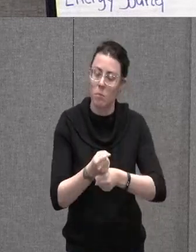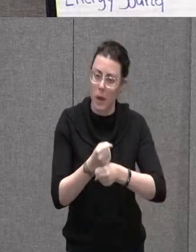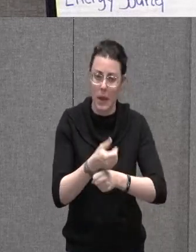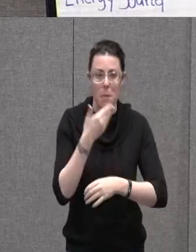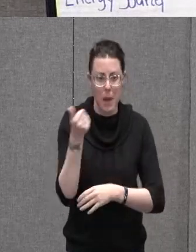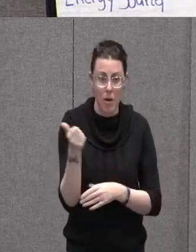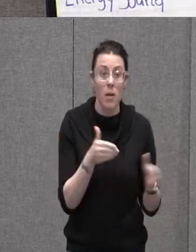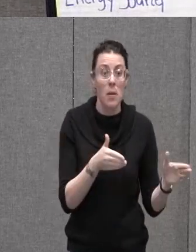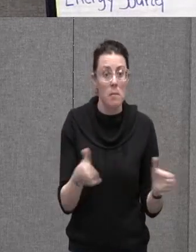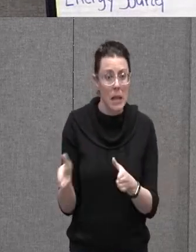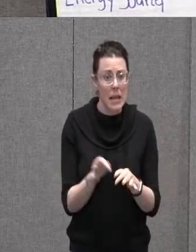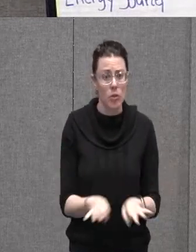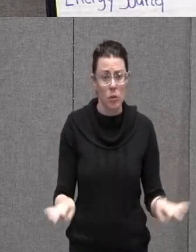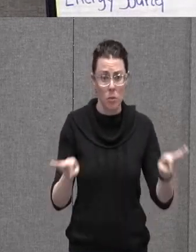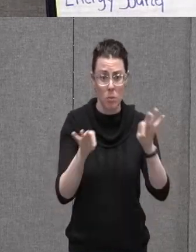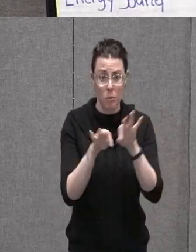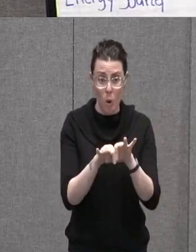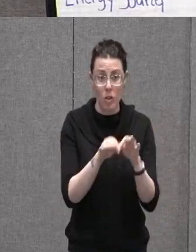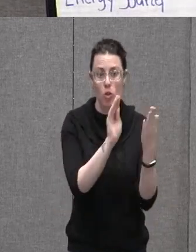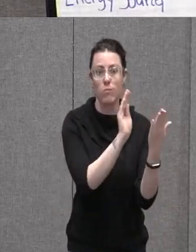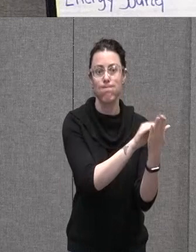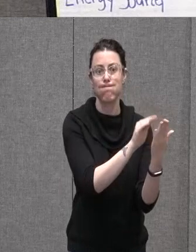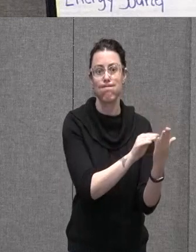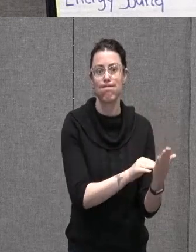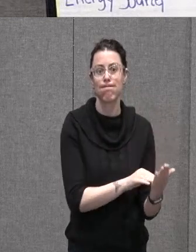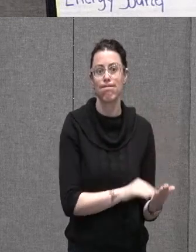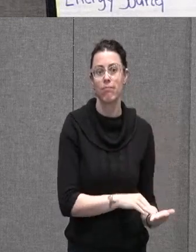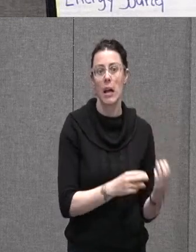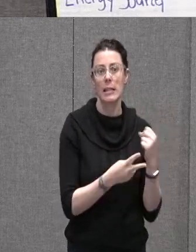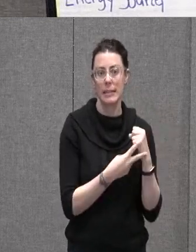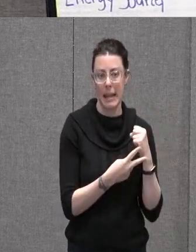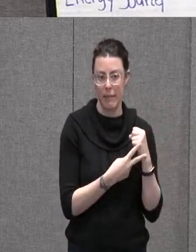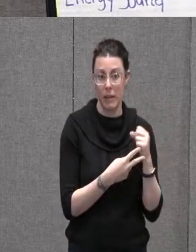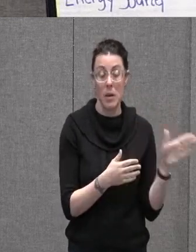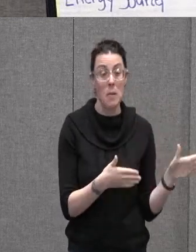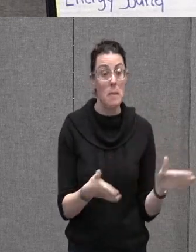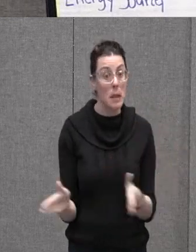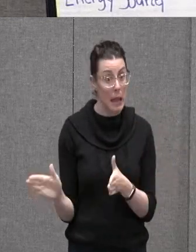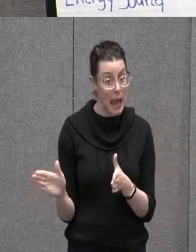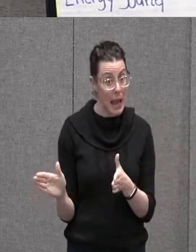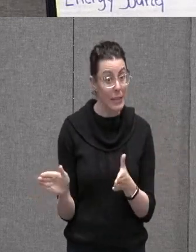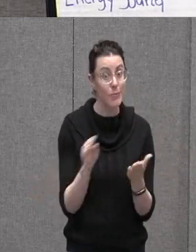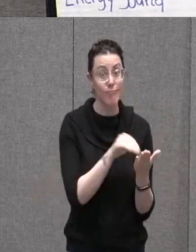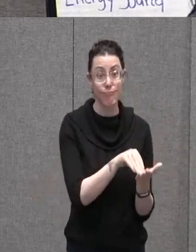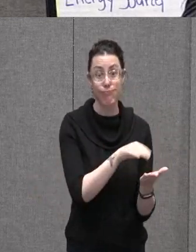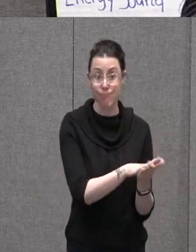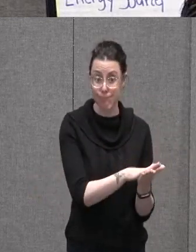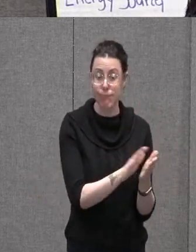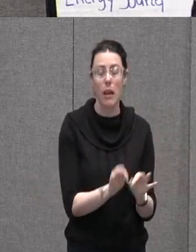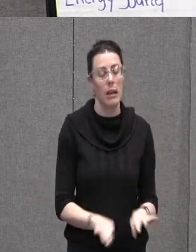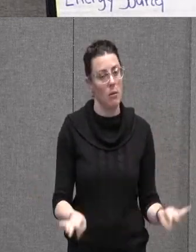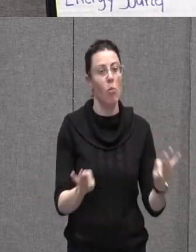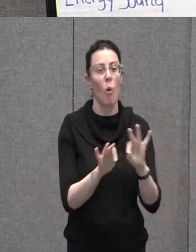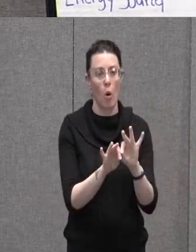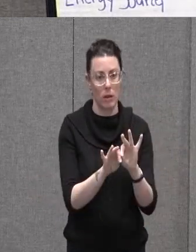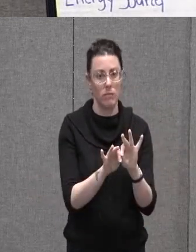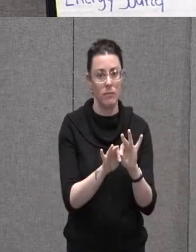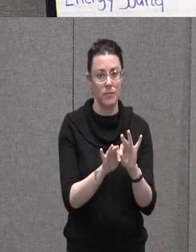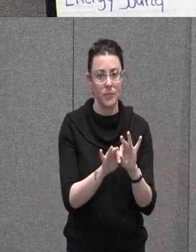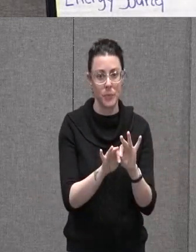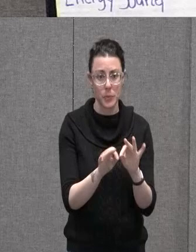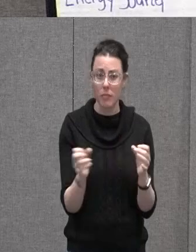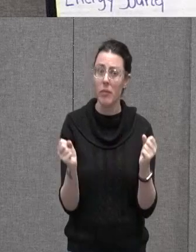very important to keep track of. Yes. And it's very important to write your plans down. Yes. And, you know, a lot of people like myself